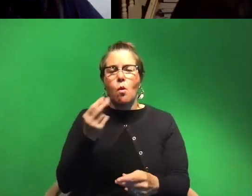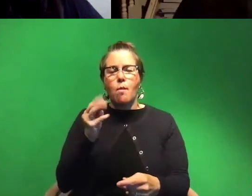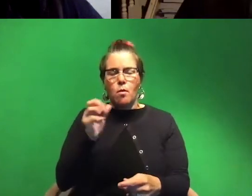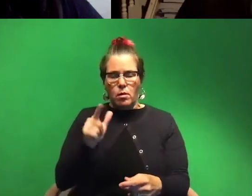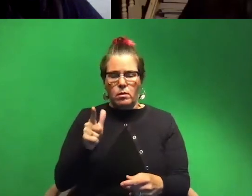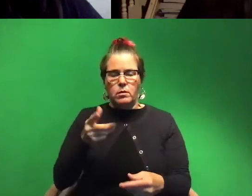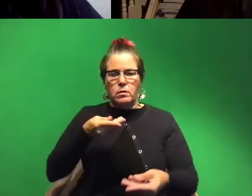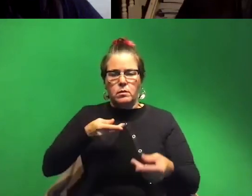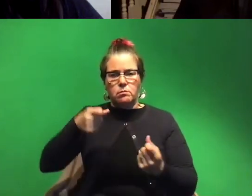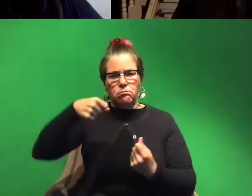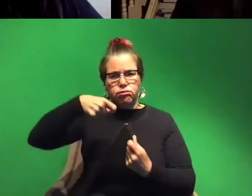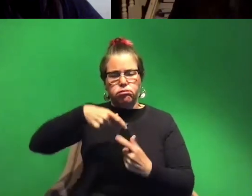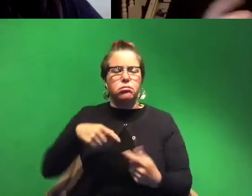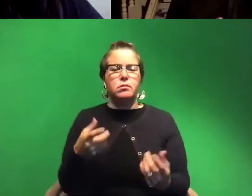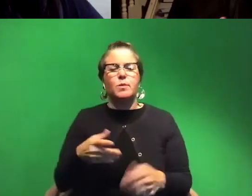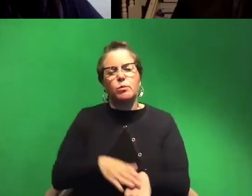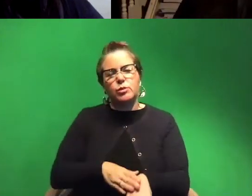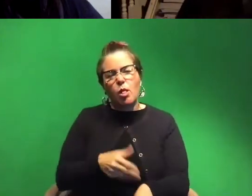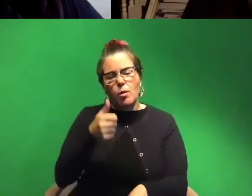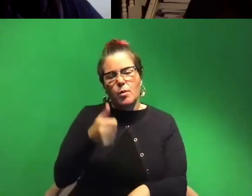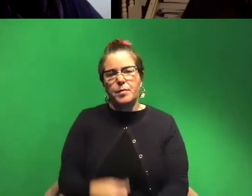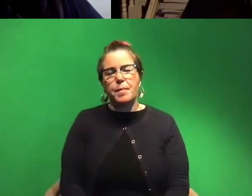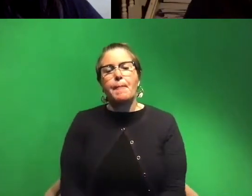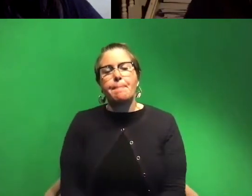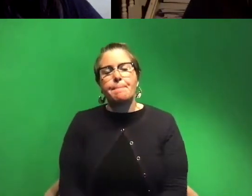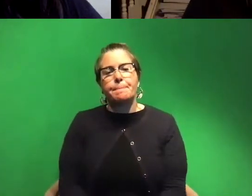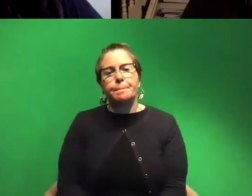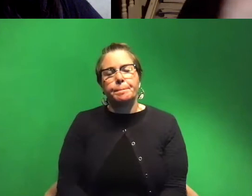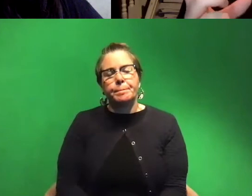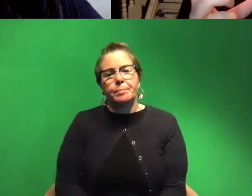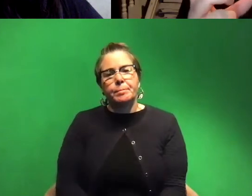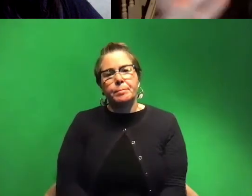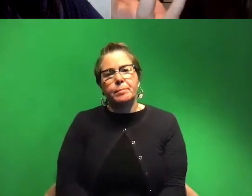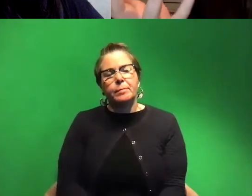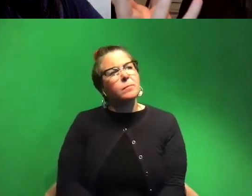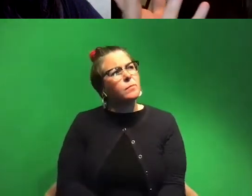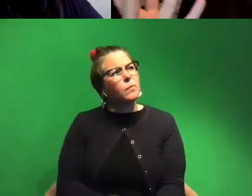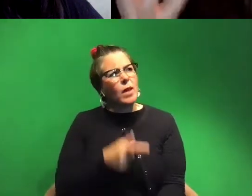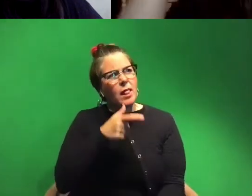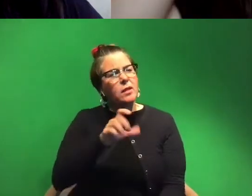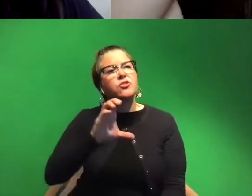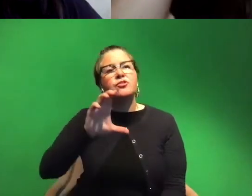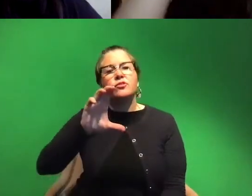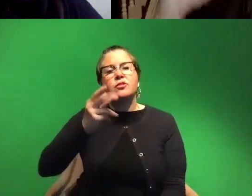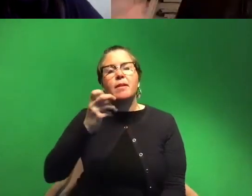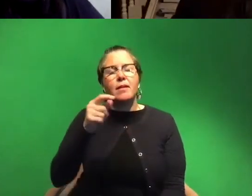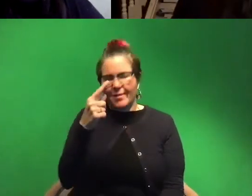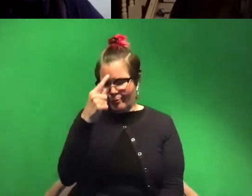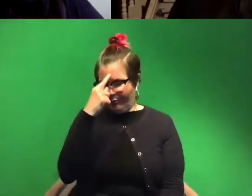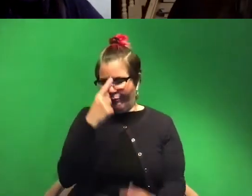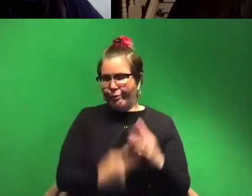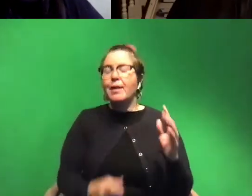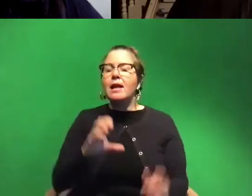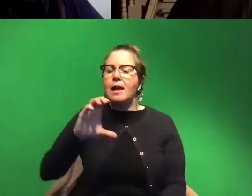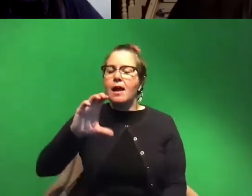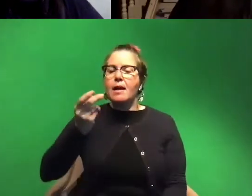much slower. Those, that's how what's the lizard, chameleon, sorry, brain fart, how chameleons